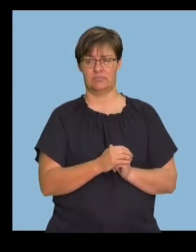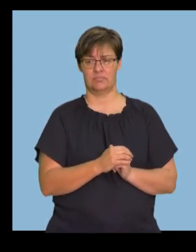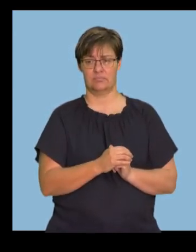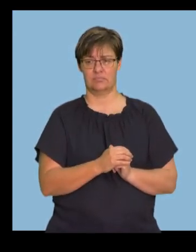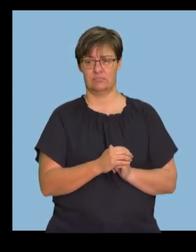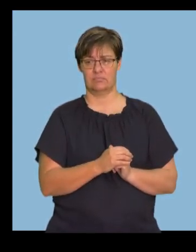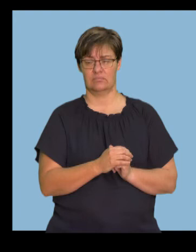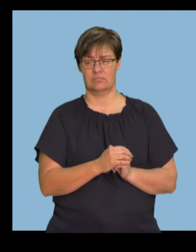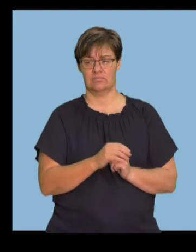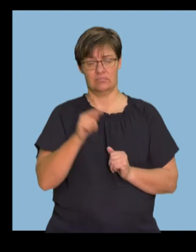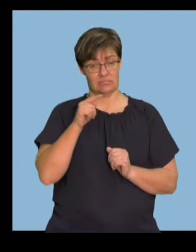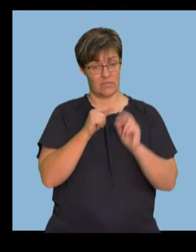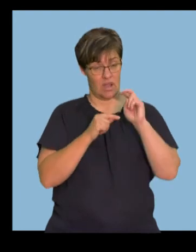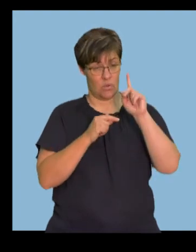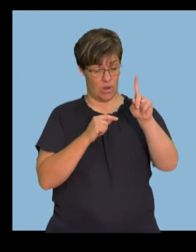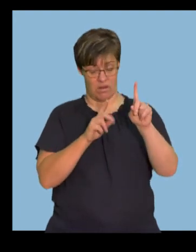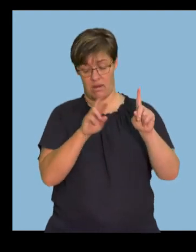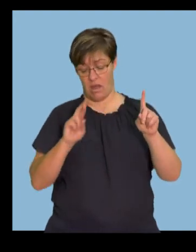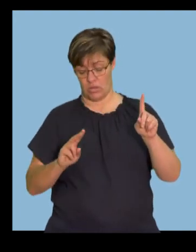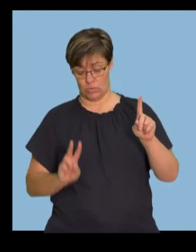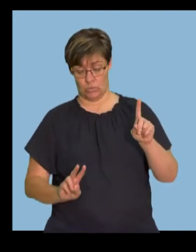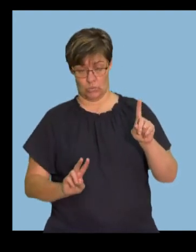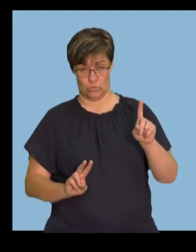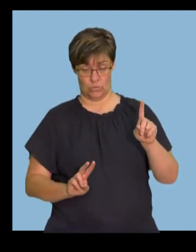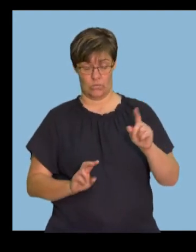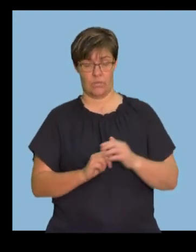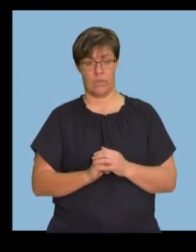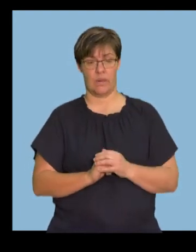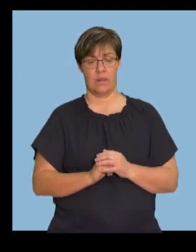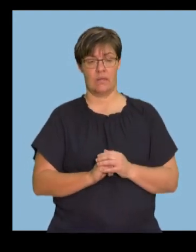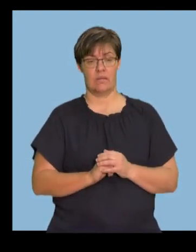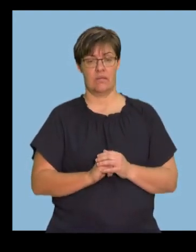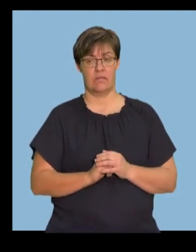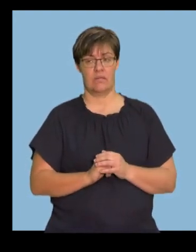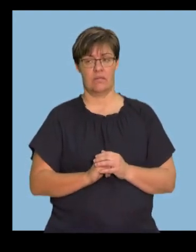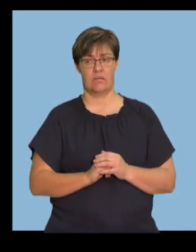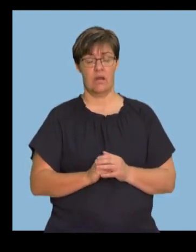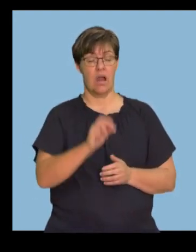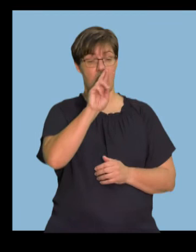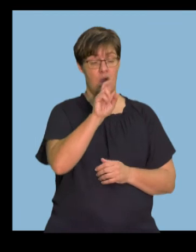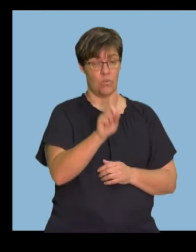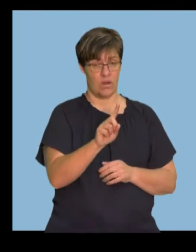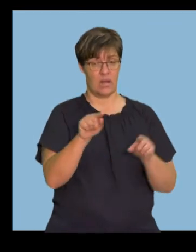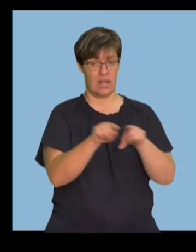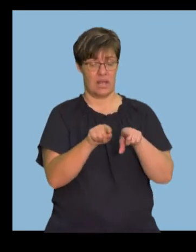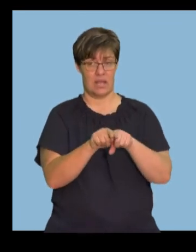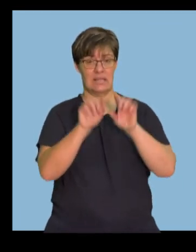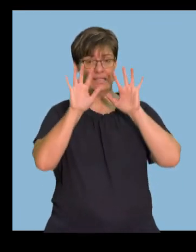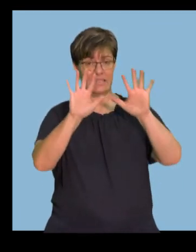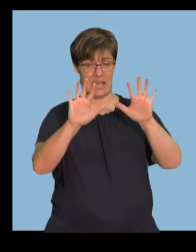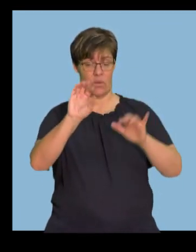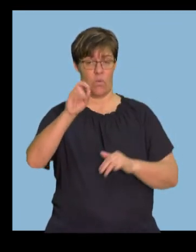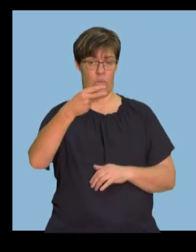R1, okay? And then this is our R2. Remember, R1 is equals to 10